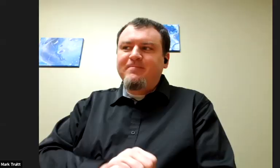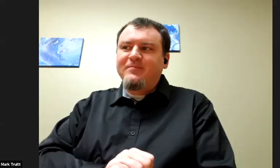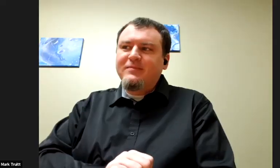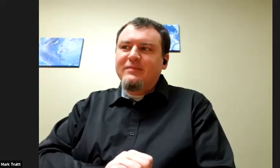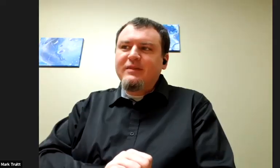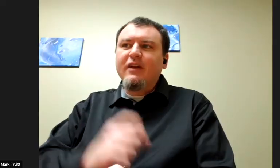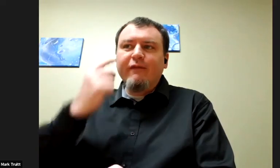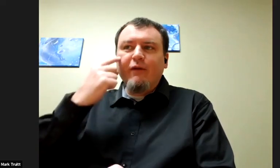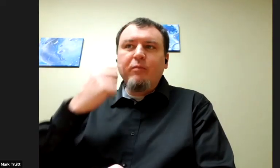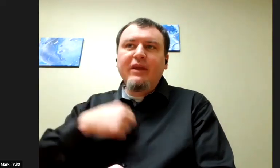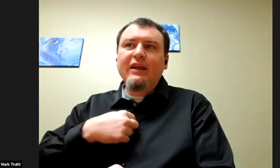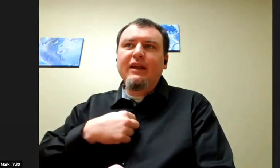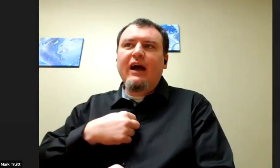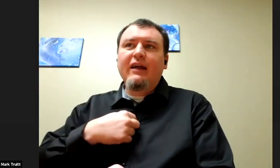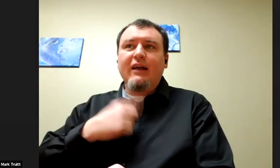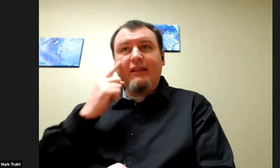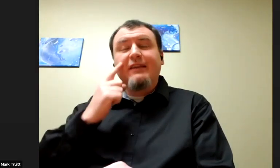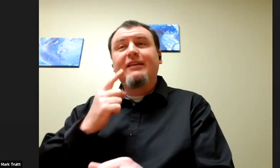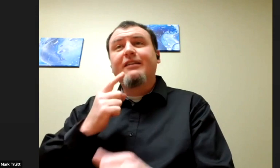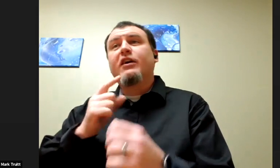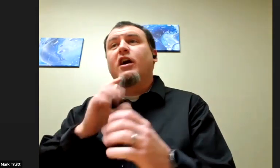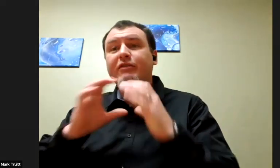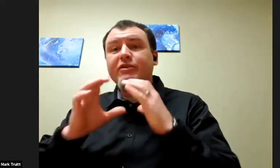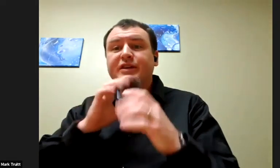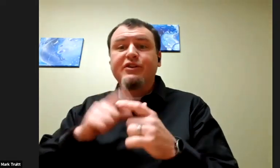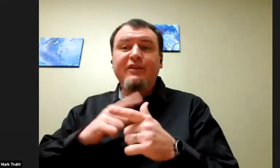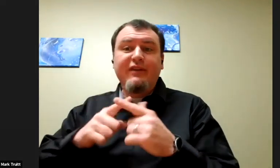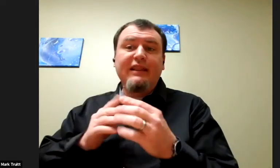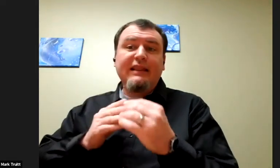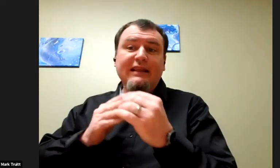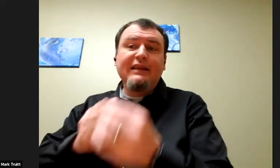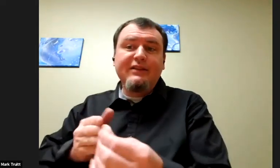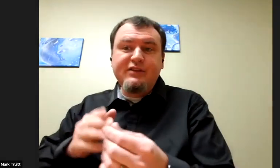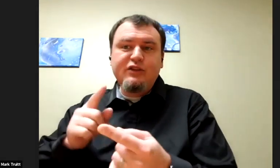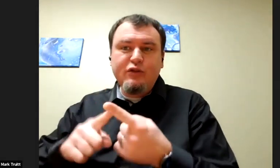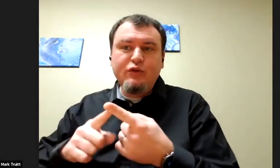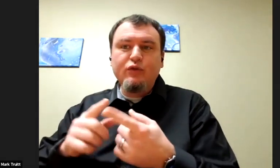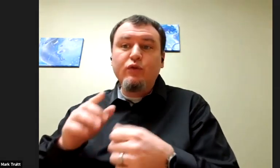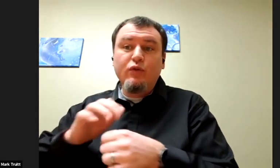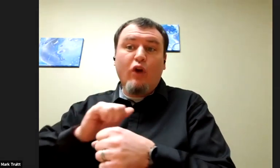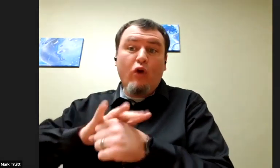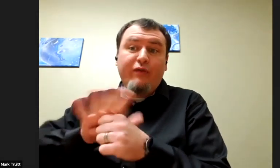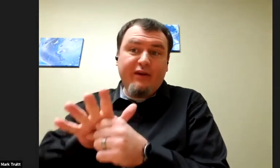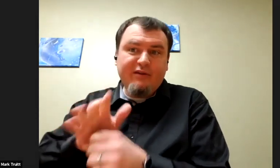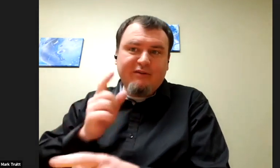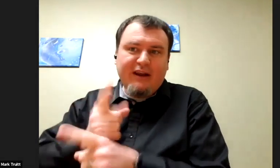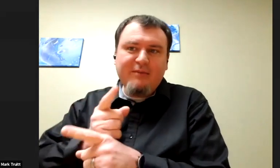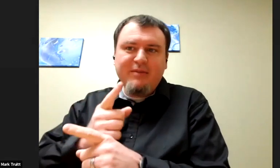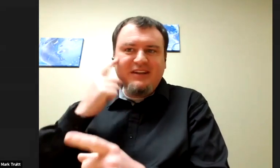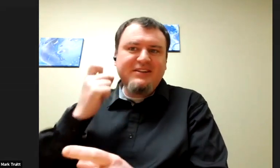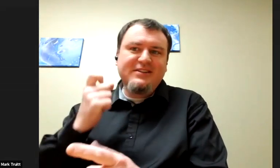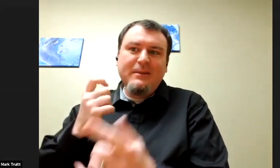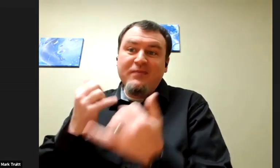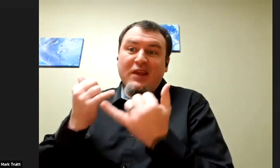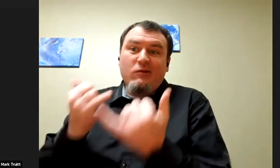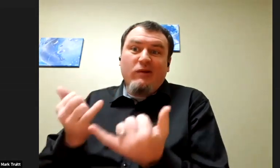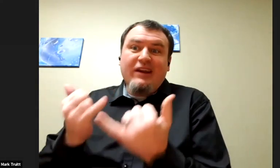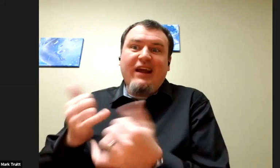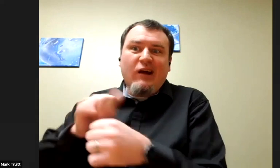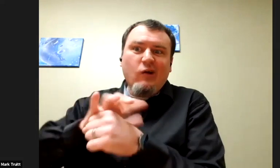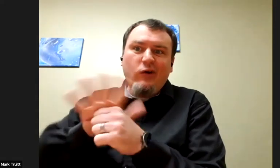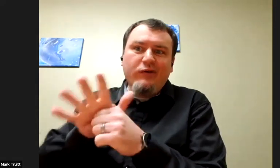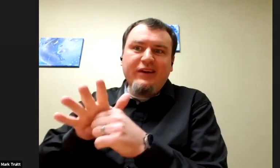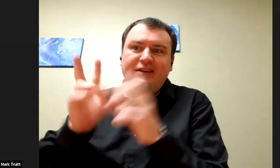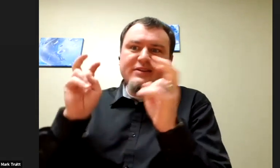Yeah. For me, I think the conversation then leads to COVID, right? Because